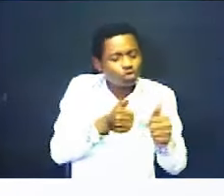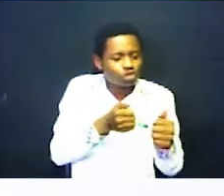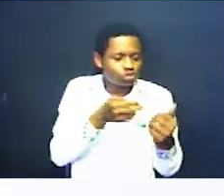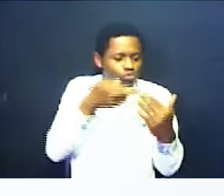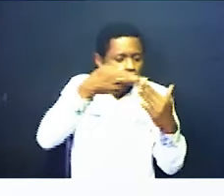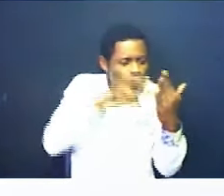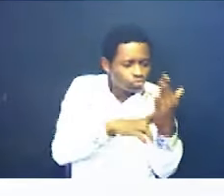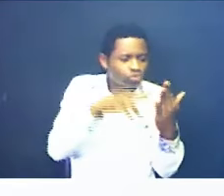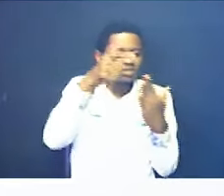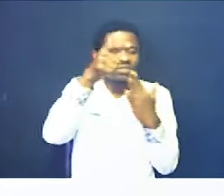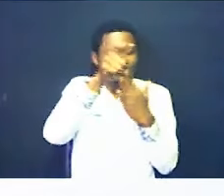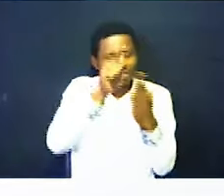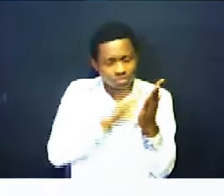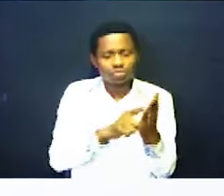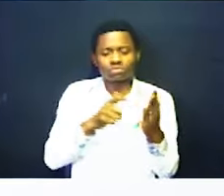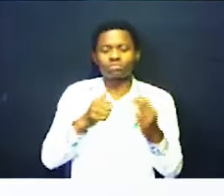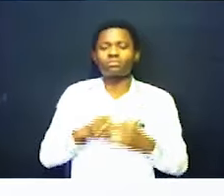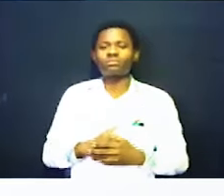Now,